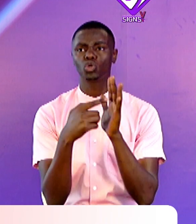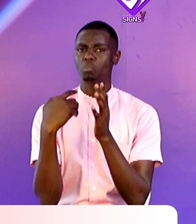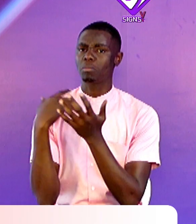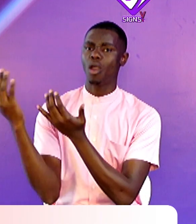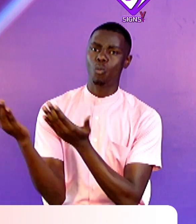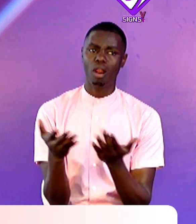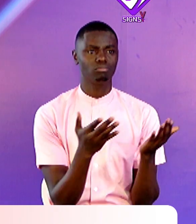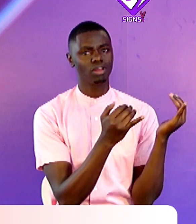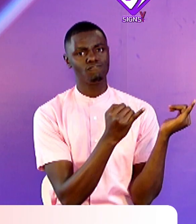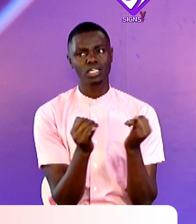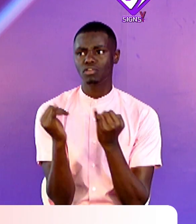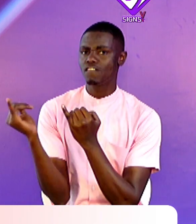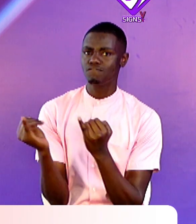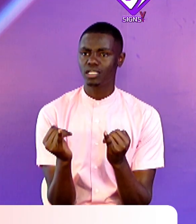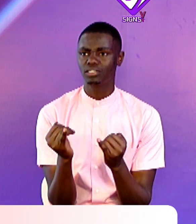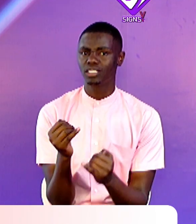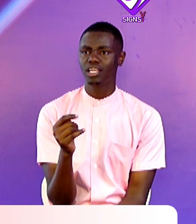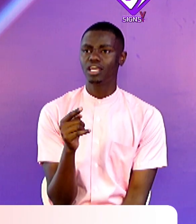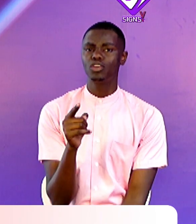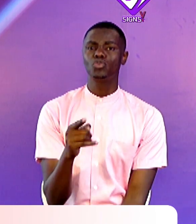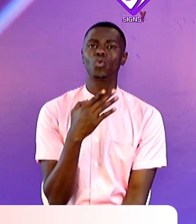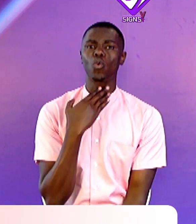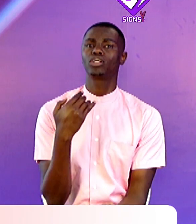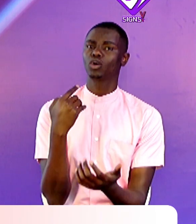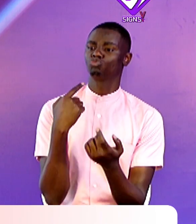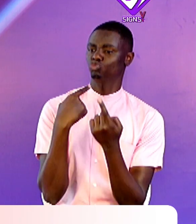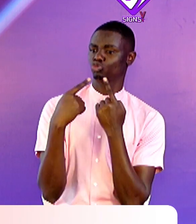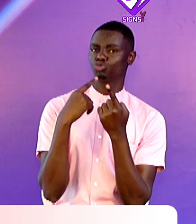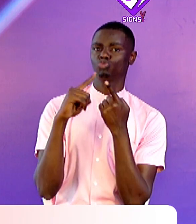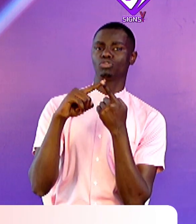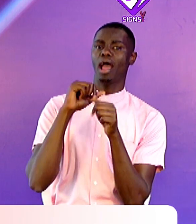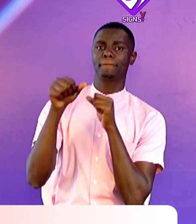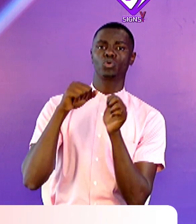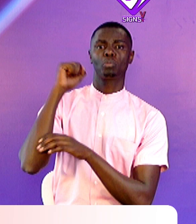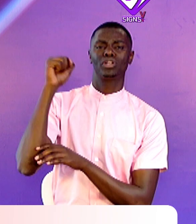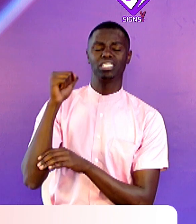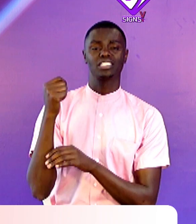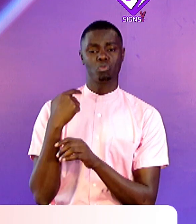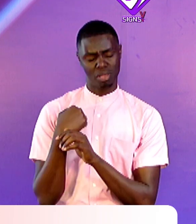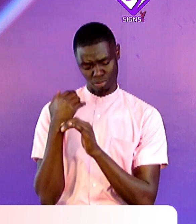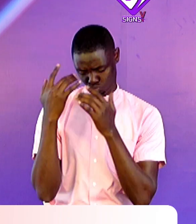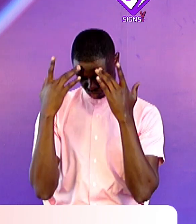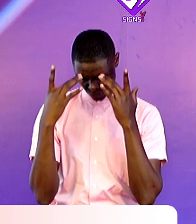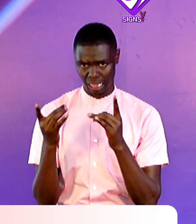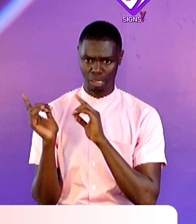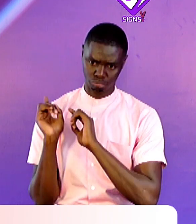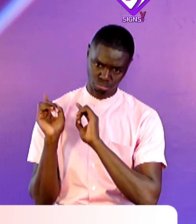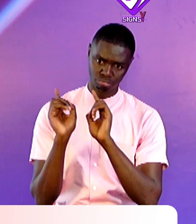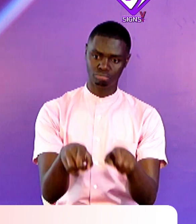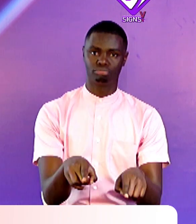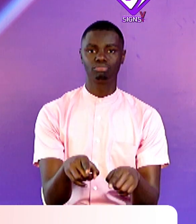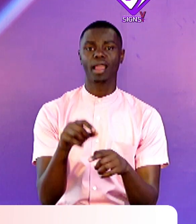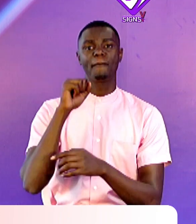in, you sound like you want to talk to our politicians. So that's why I brought you to this other side.